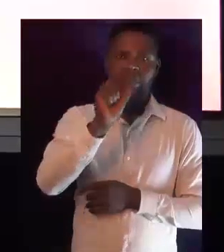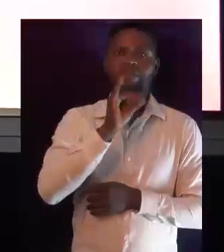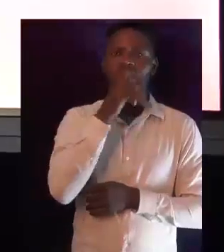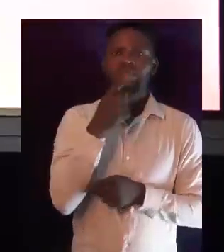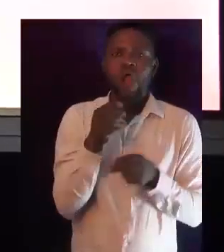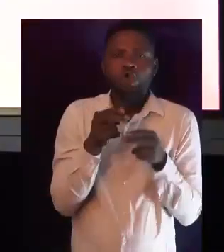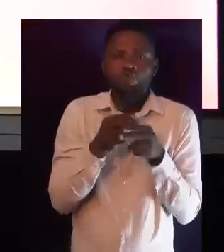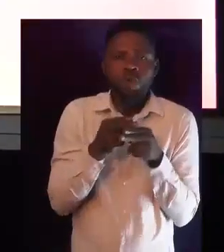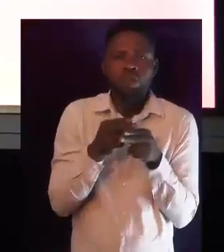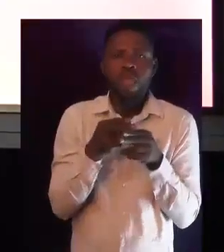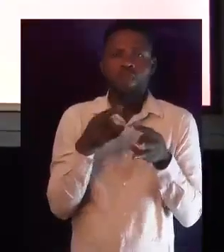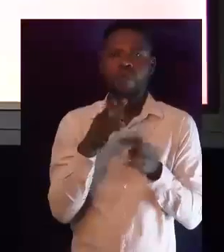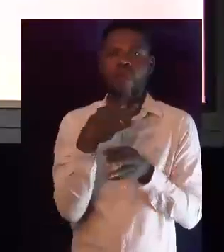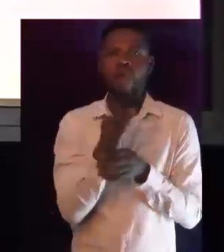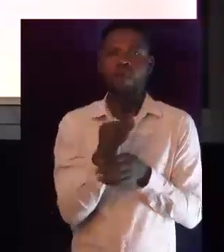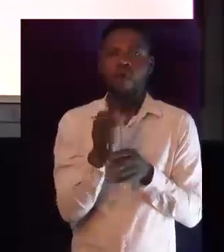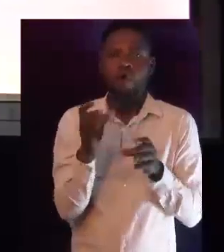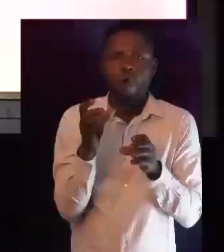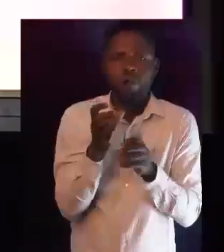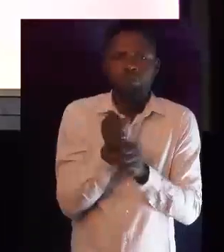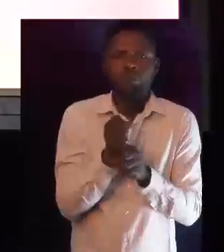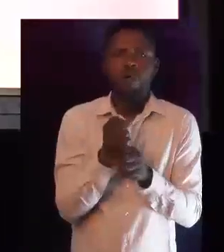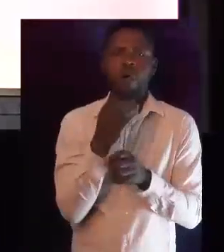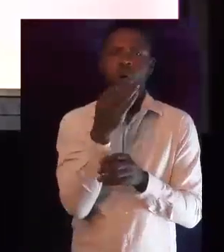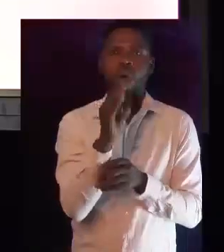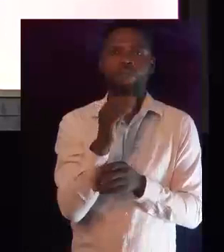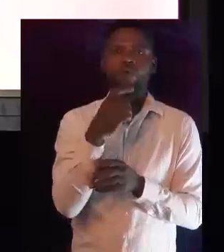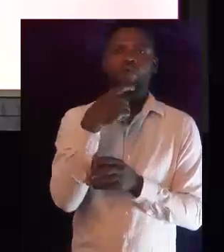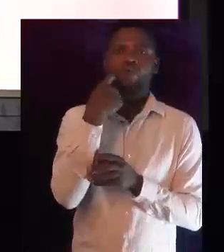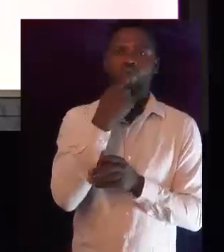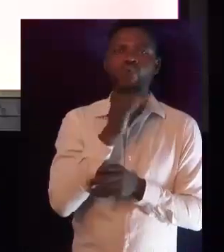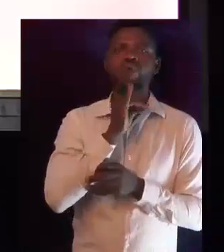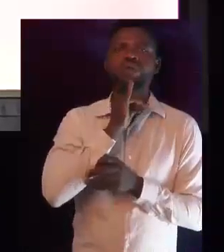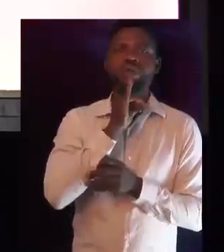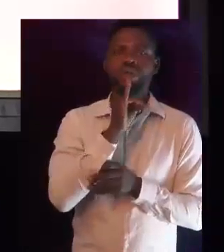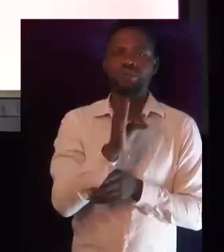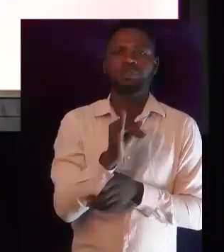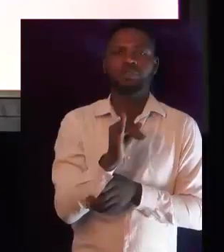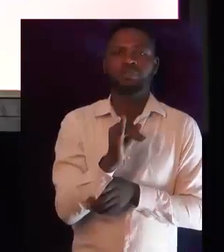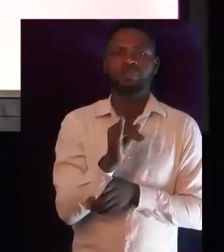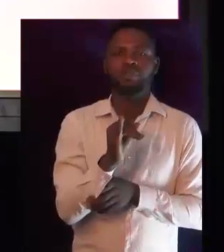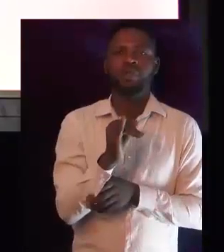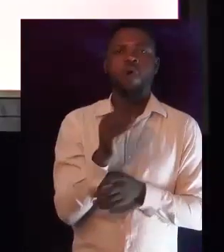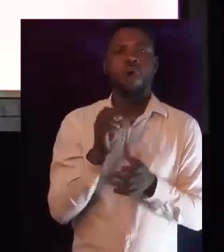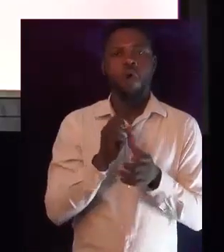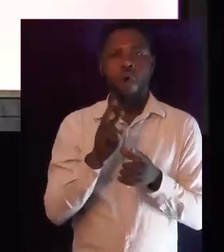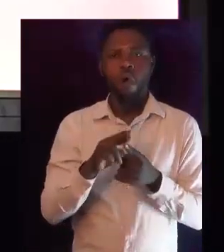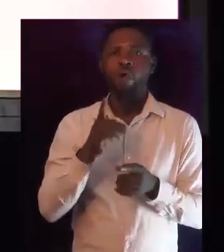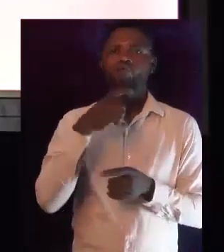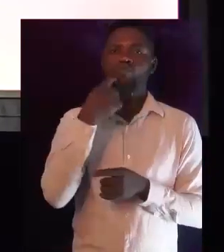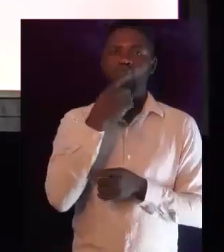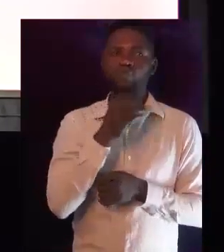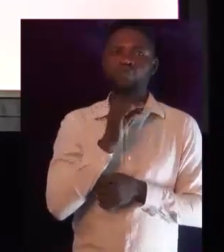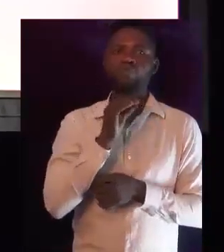W-H-O'(S) is the shortened form or contraction of who is